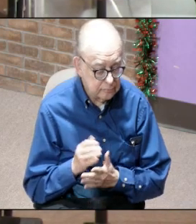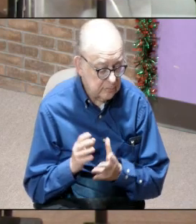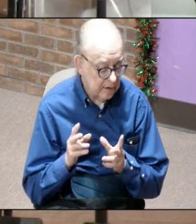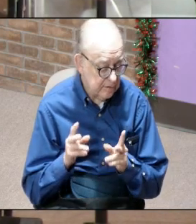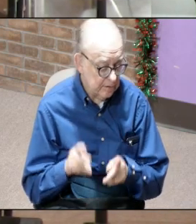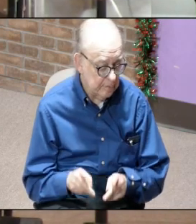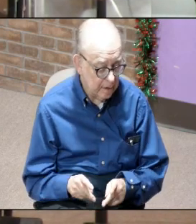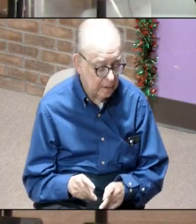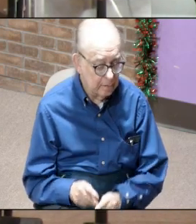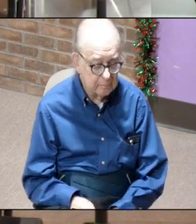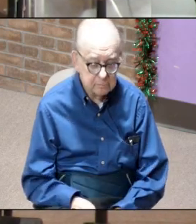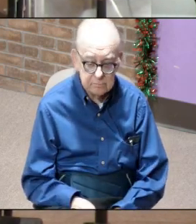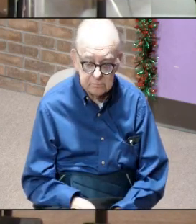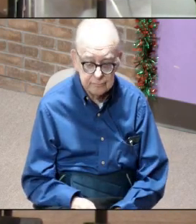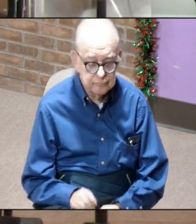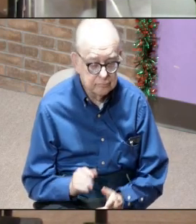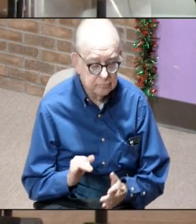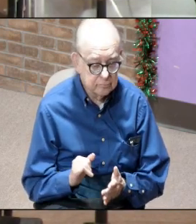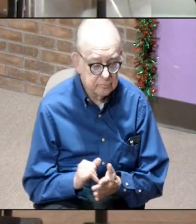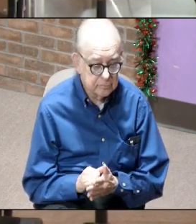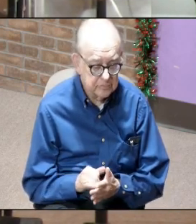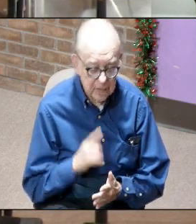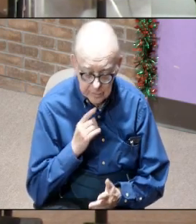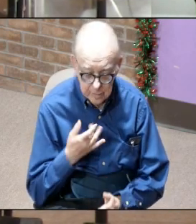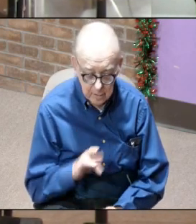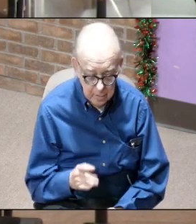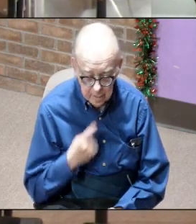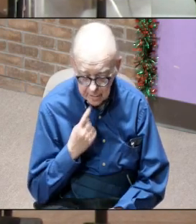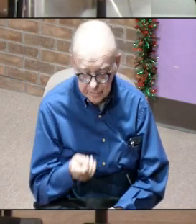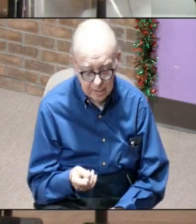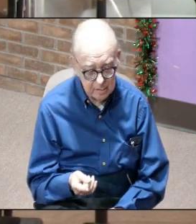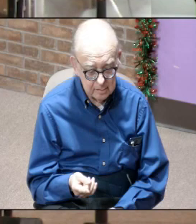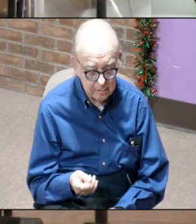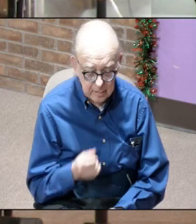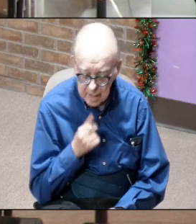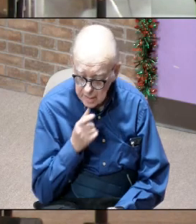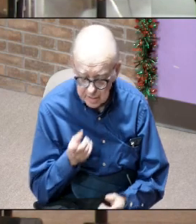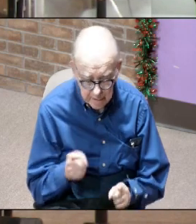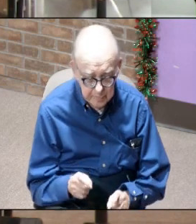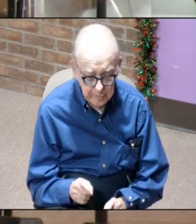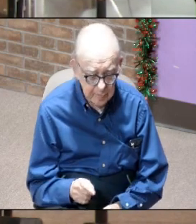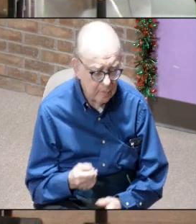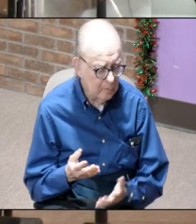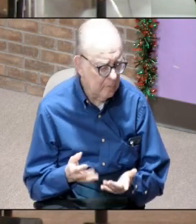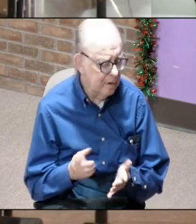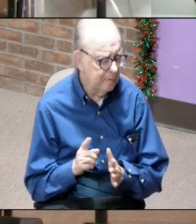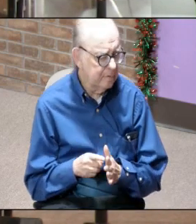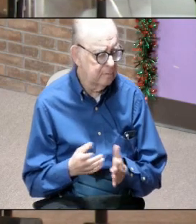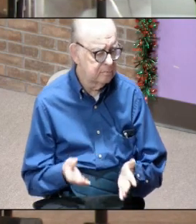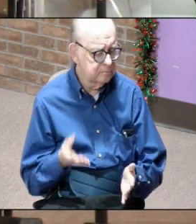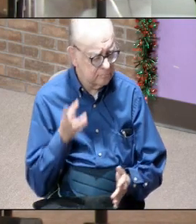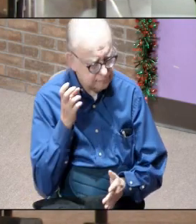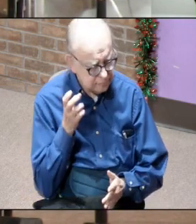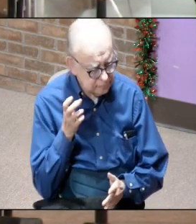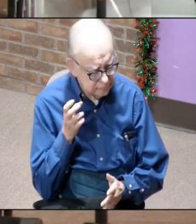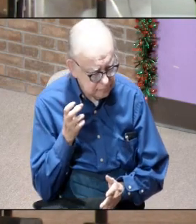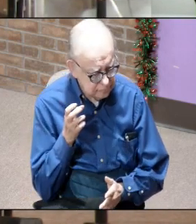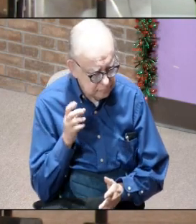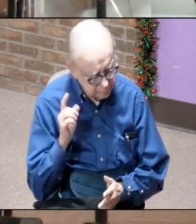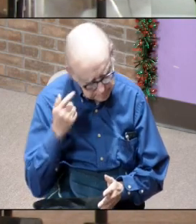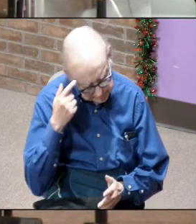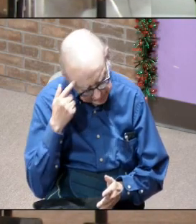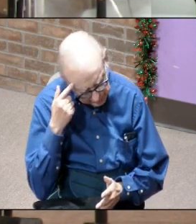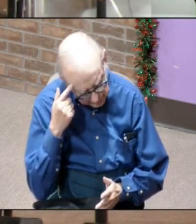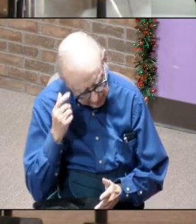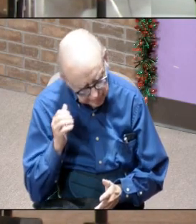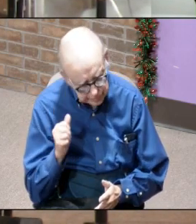someone that you're hurting. And you're saying this doesn't happen. Hold on a minute. Have you ever heard of a political